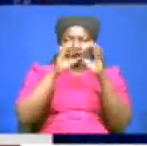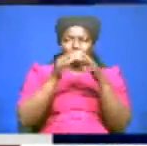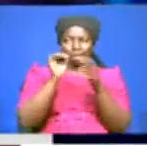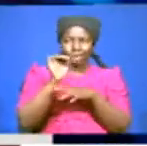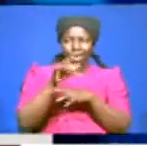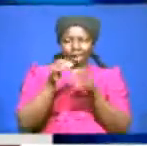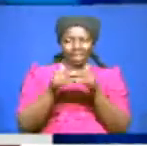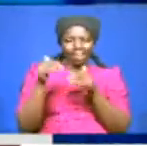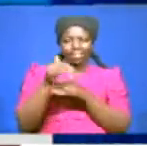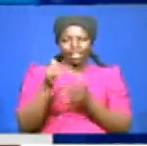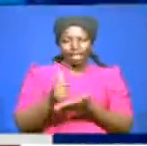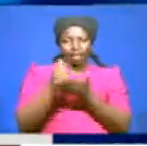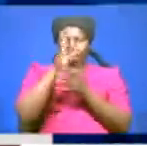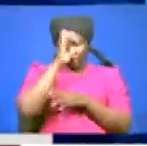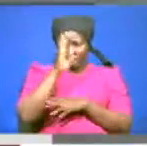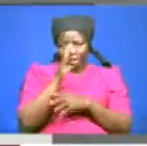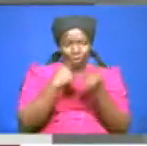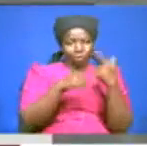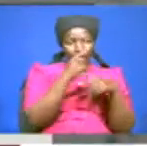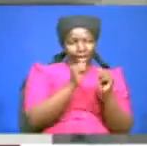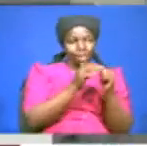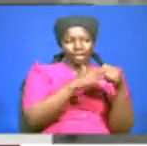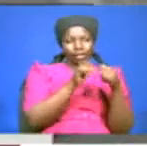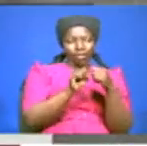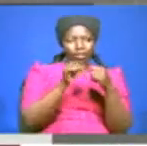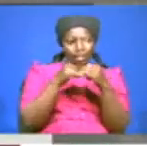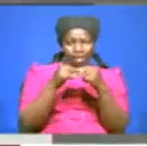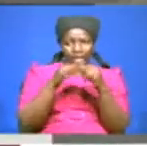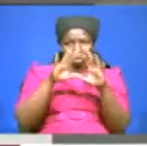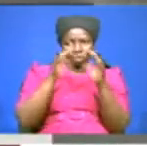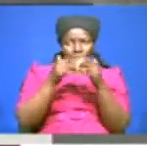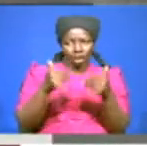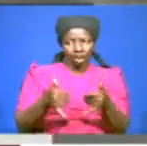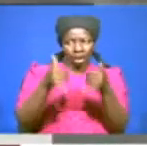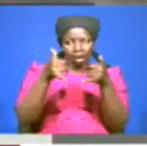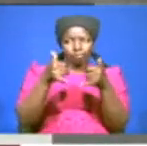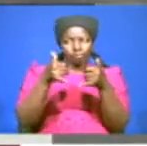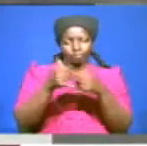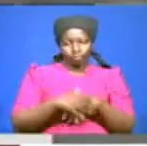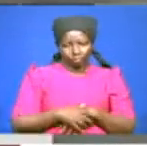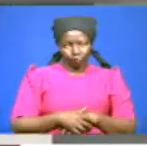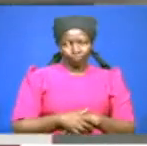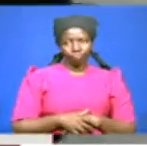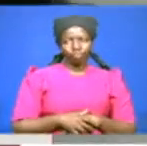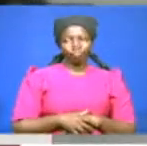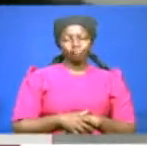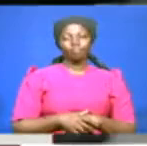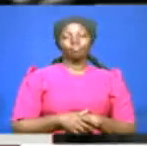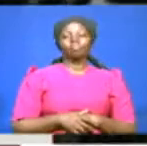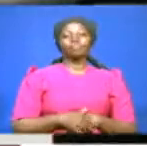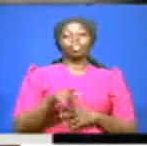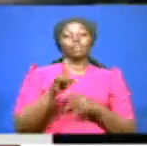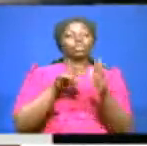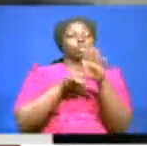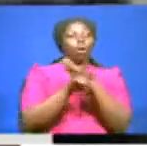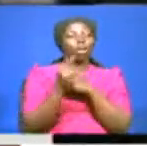Brazil win the 1958 World Cup in Sweden, forcing his way into the starting line by the knockout stages. He scored the only goal